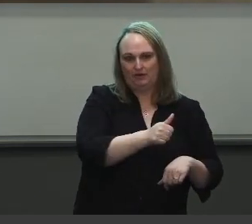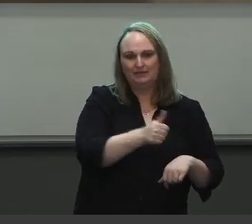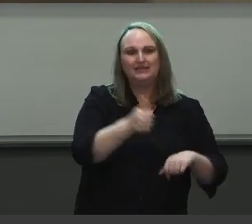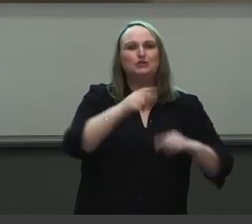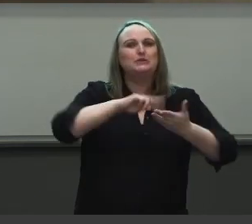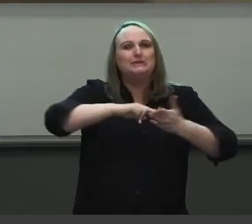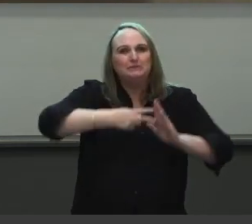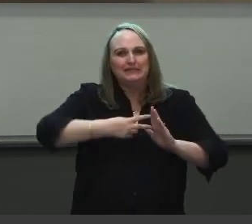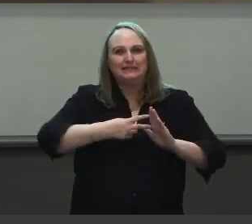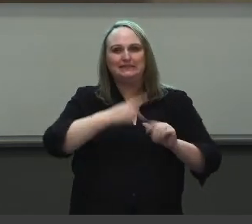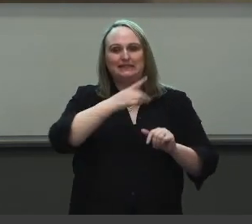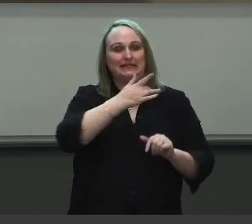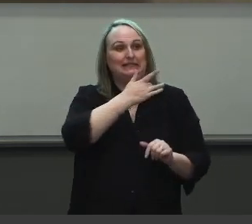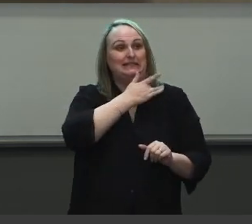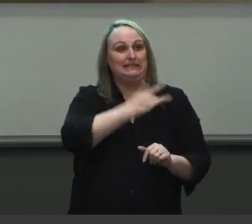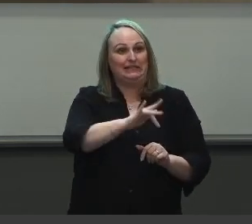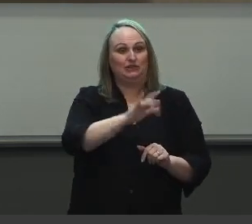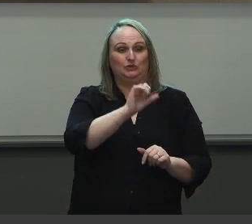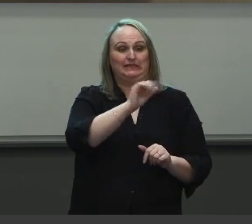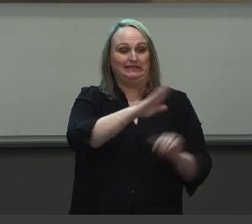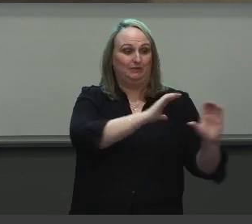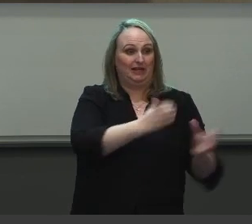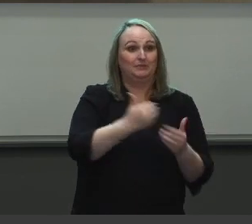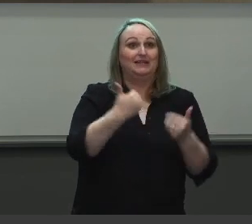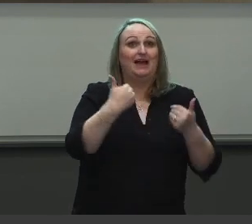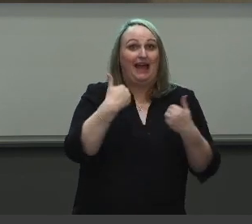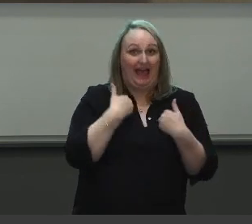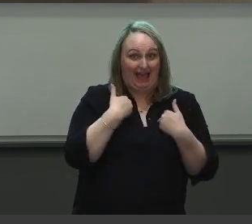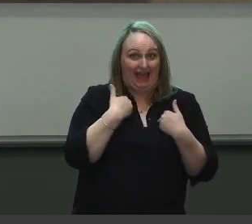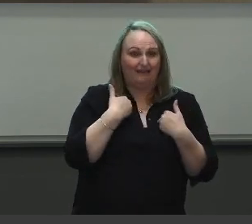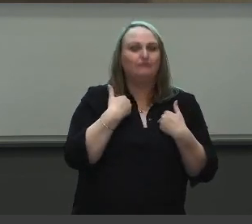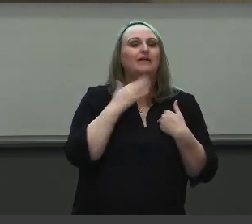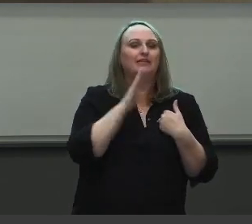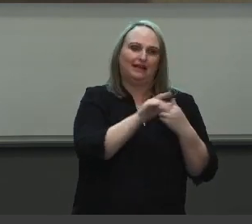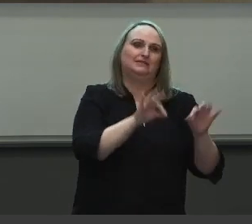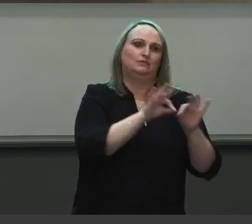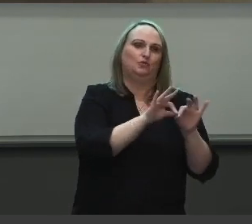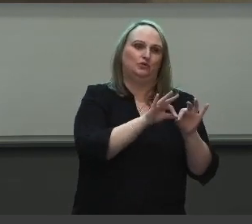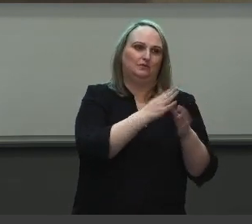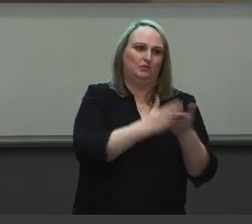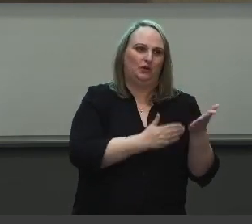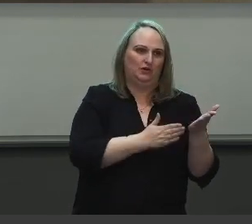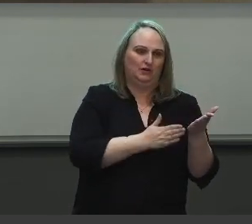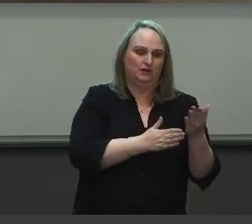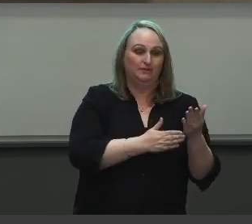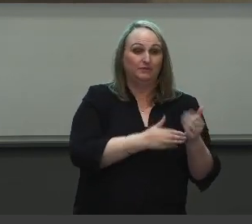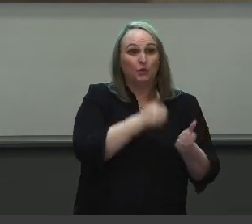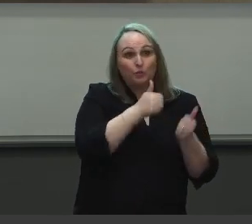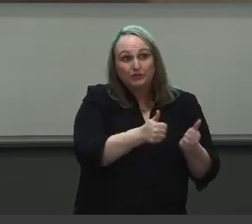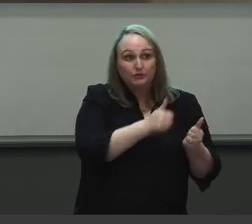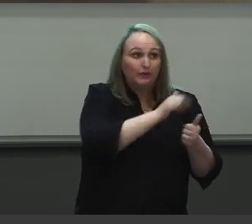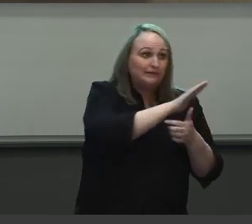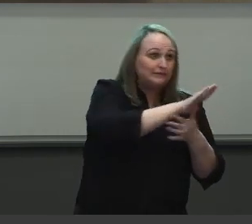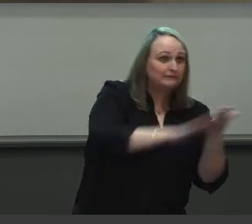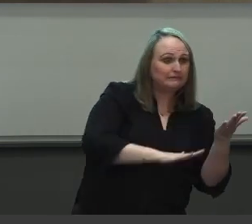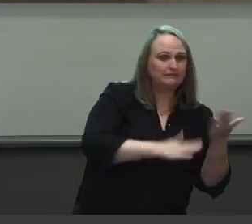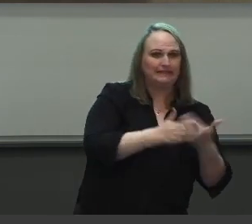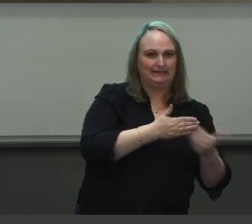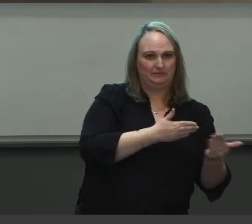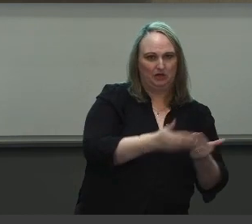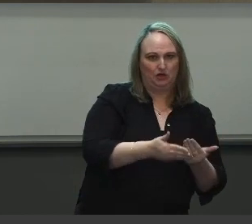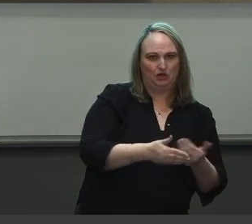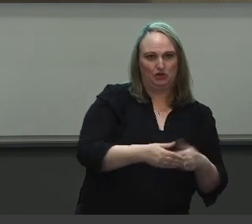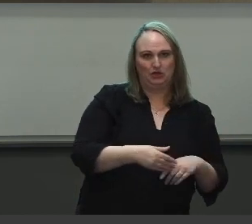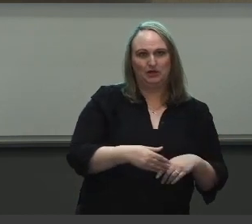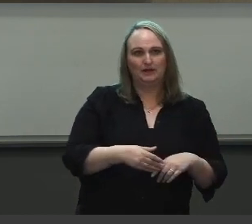existence of sensory subtypes is the very important takeaway. The fact that we see not just oversensitivity